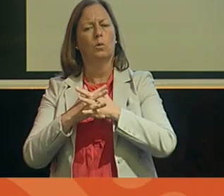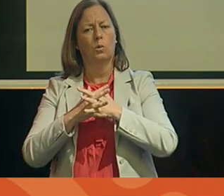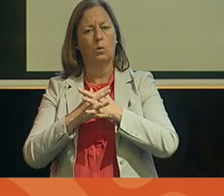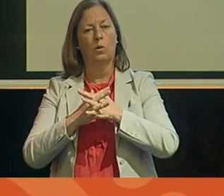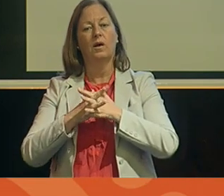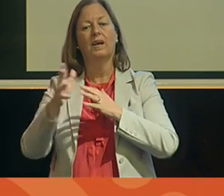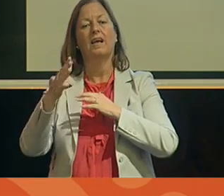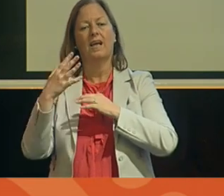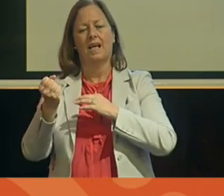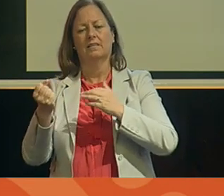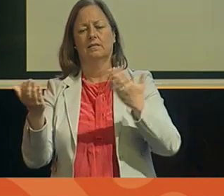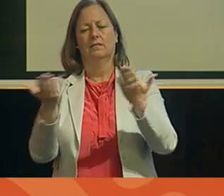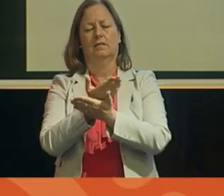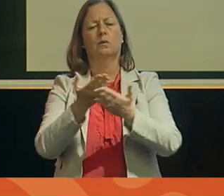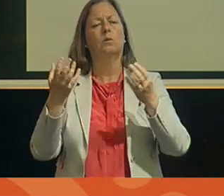law.